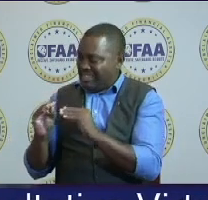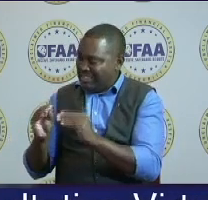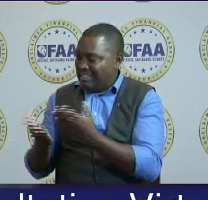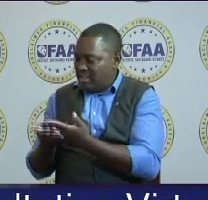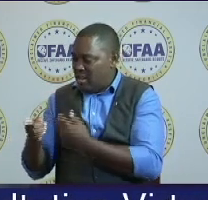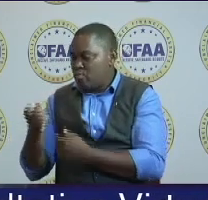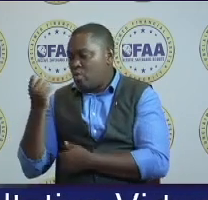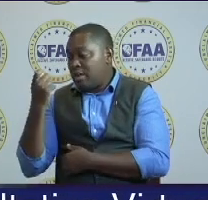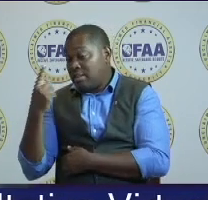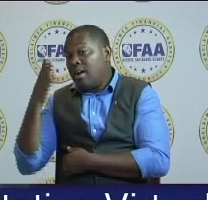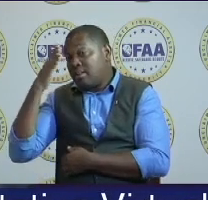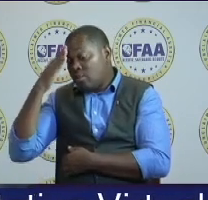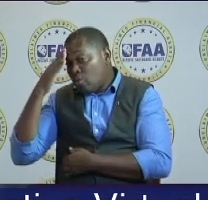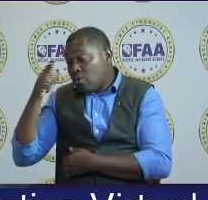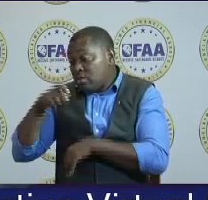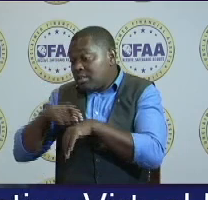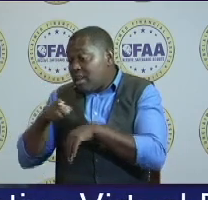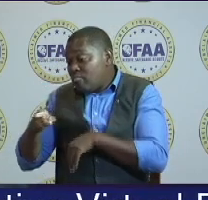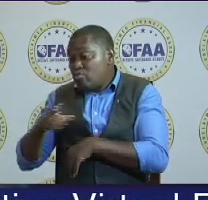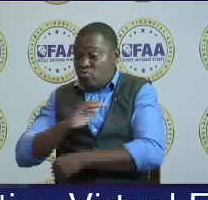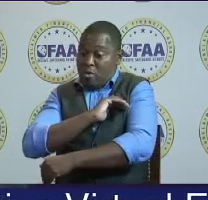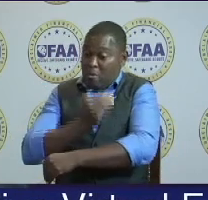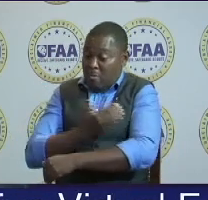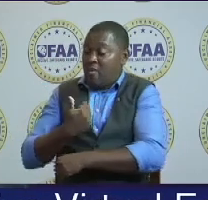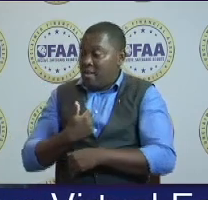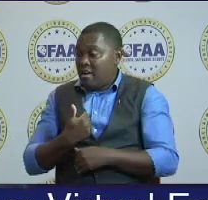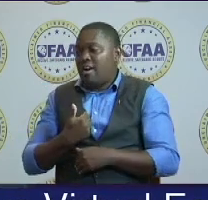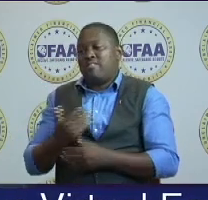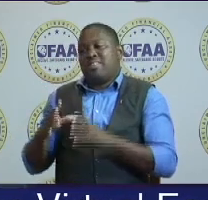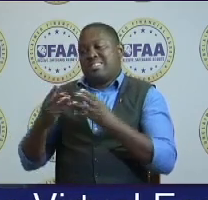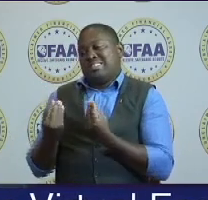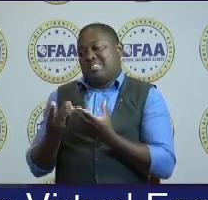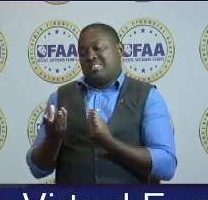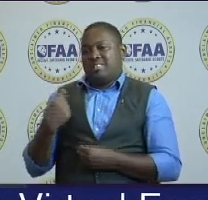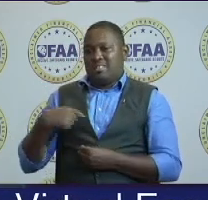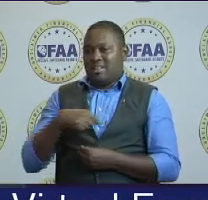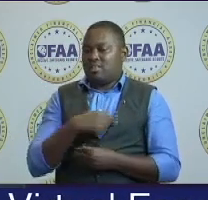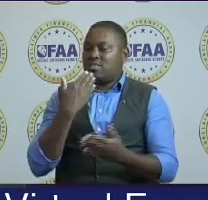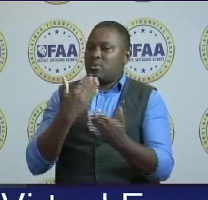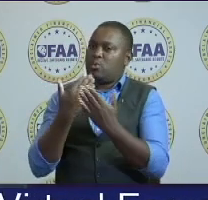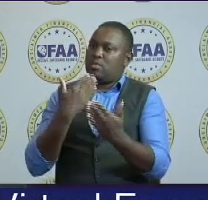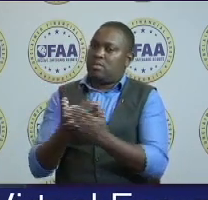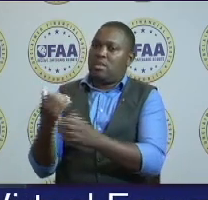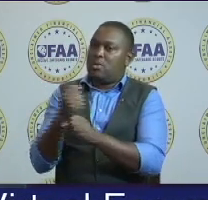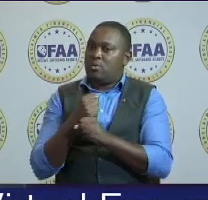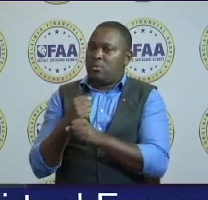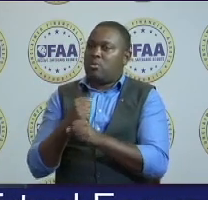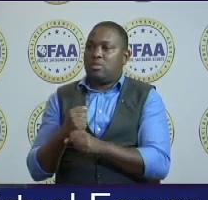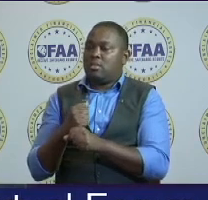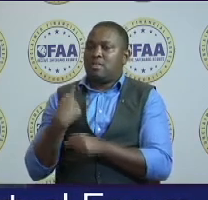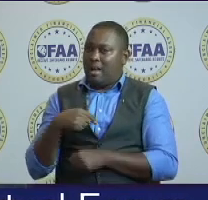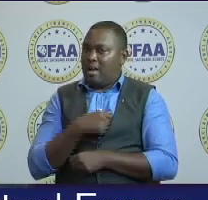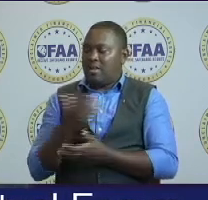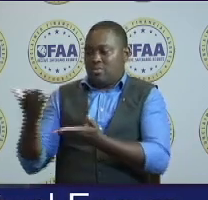more capacitated you are, the easier it is for us. So thank you very much, our holders, for being with us here today. We welcome your feedback